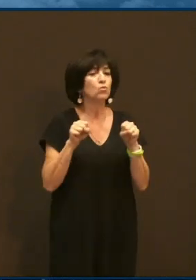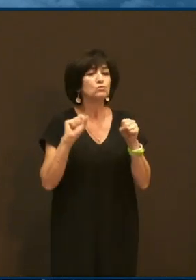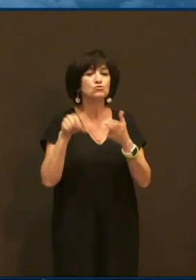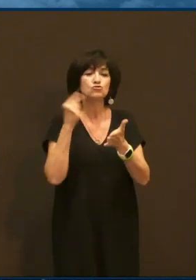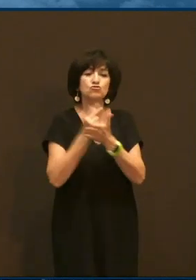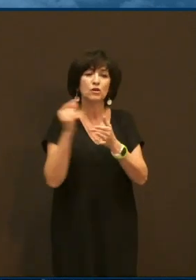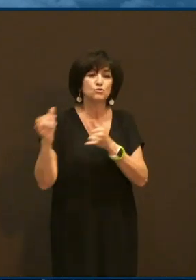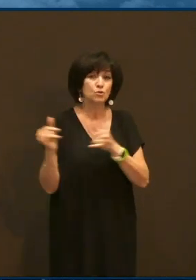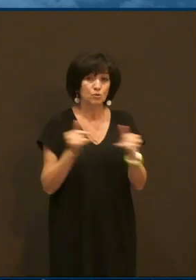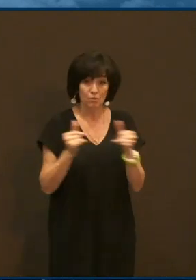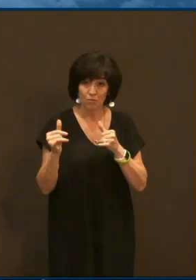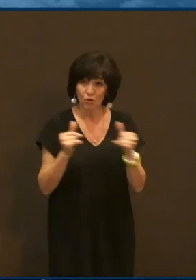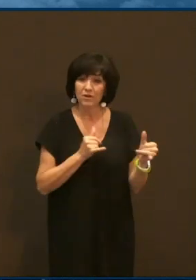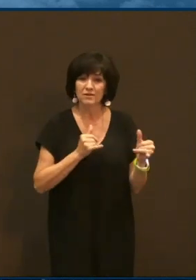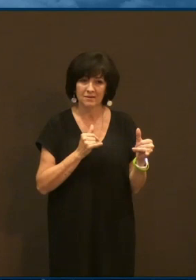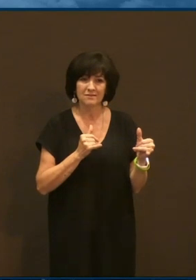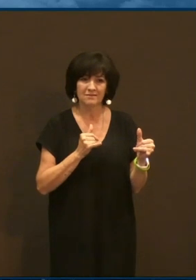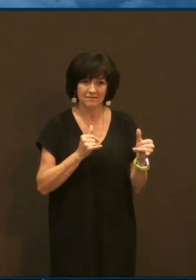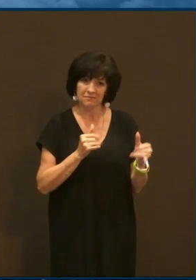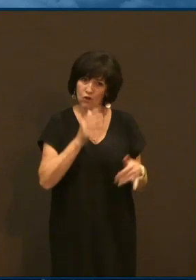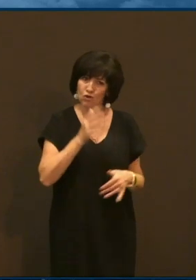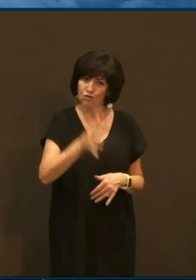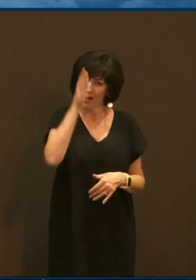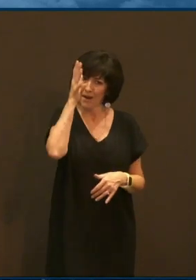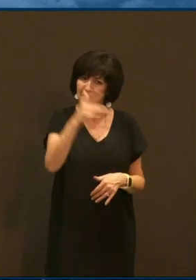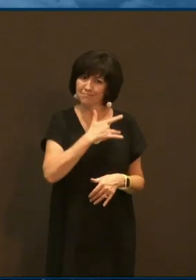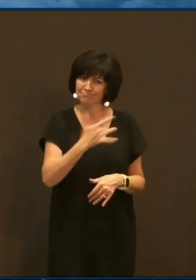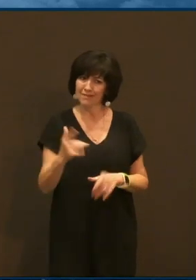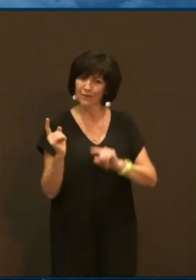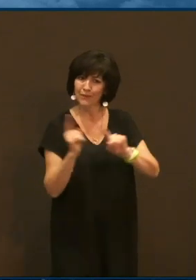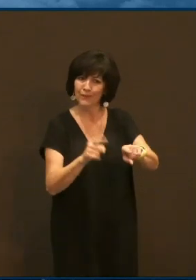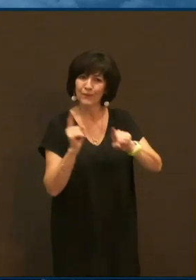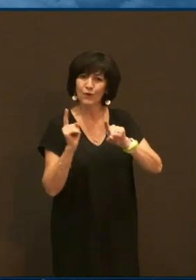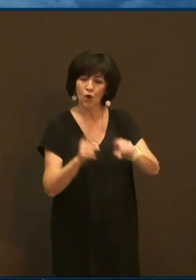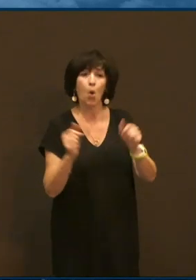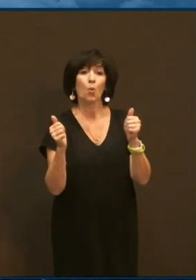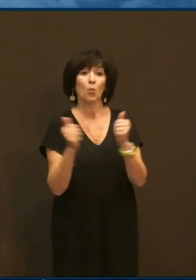at graduation parties, grandparents and other vulnerable